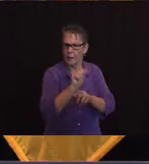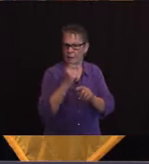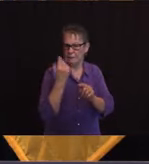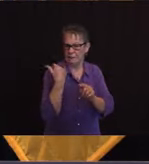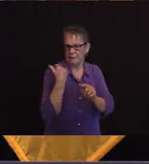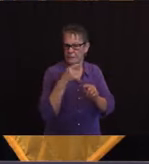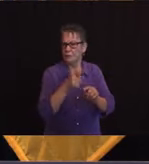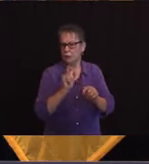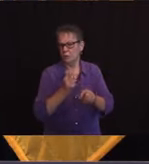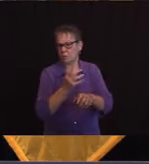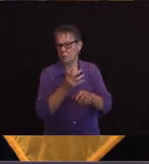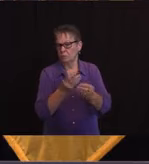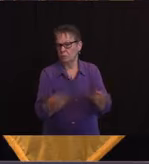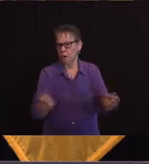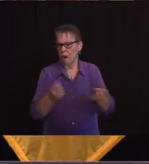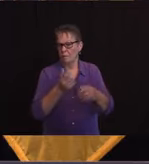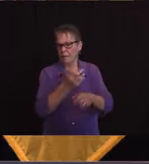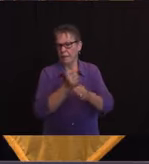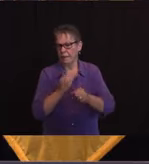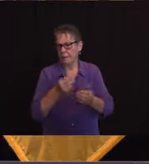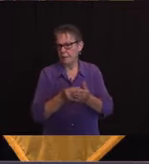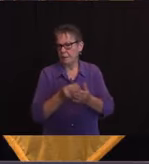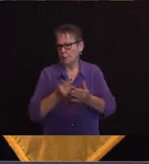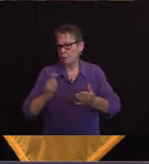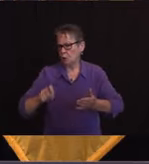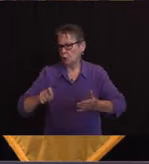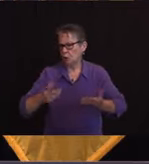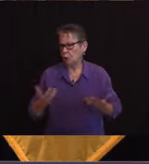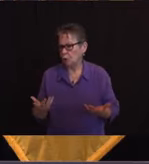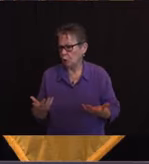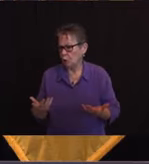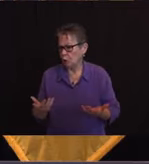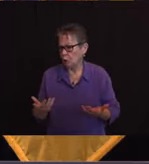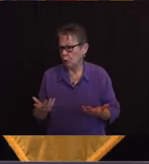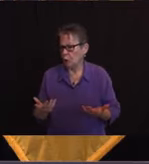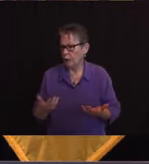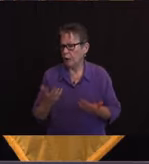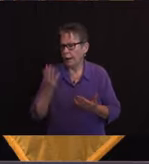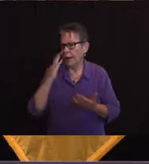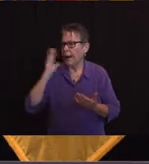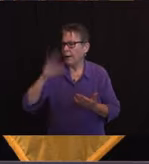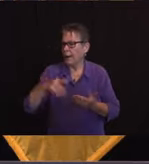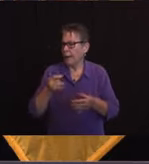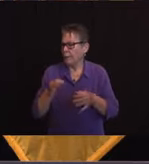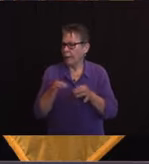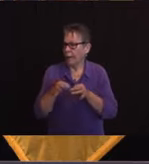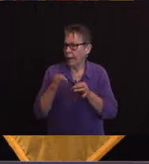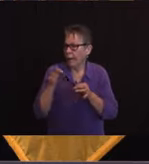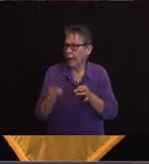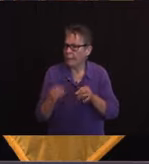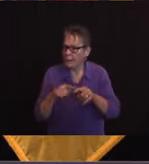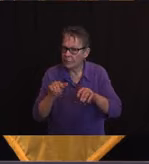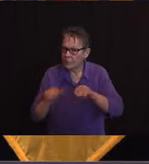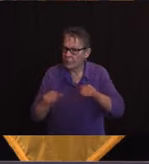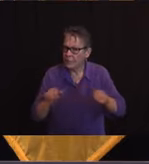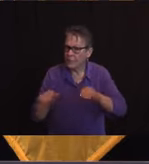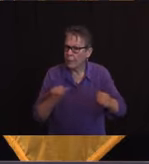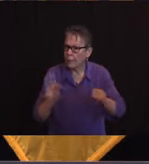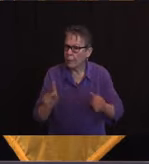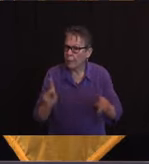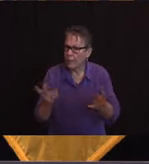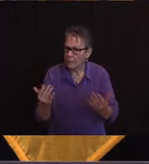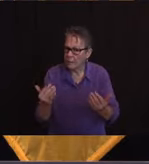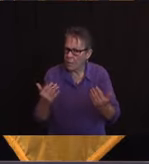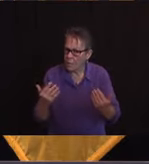It would be really good if somebody could fly in with the answer to all the questions you all ask me, like Rob does. Move things along much faster.